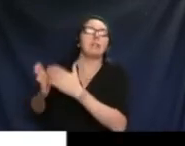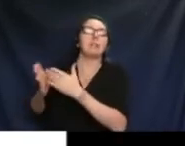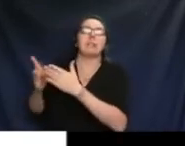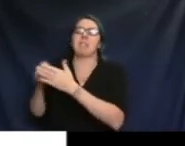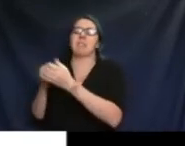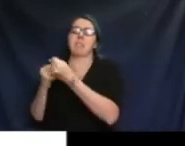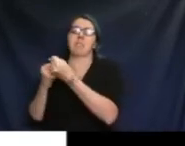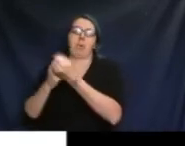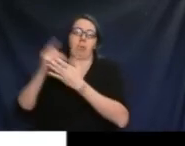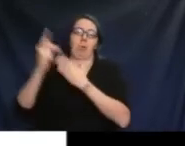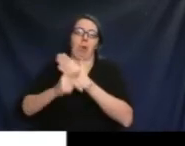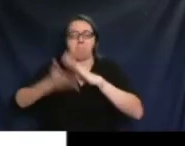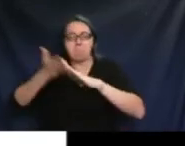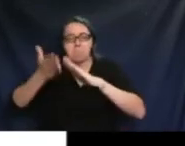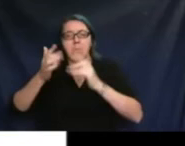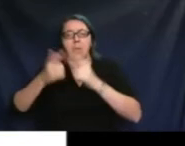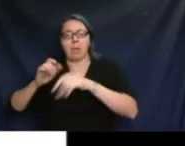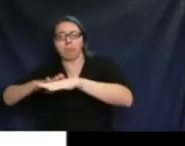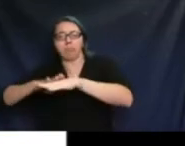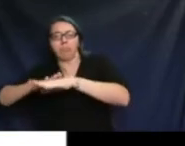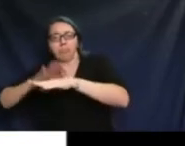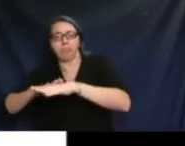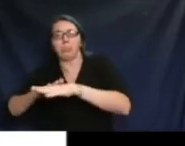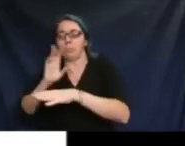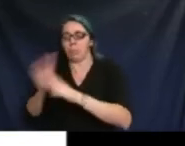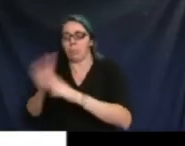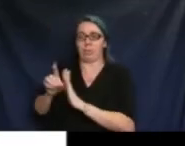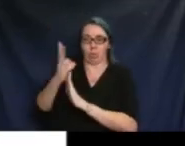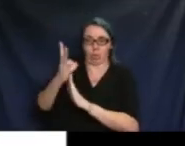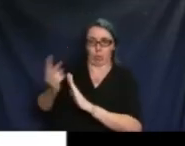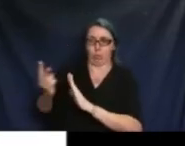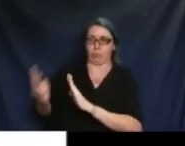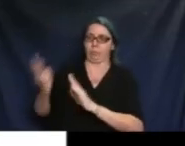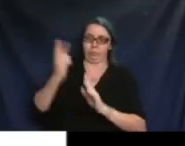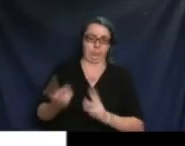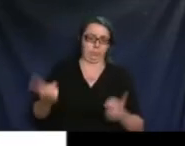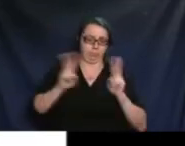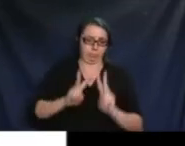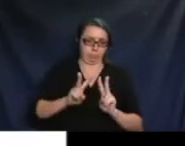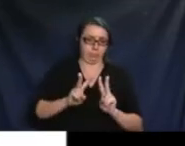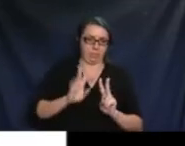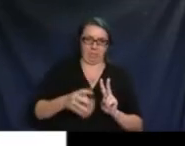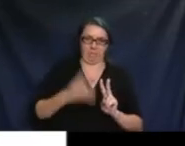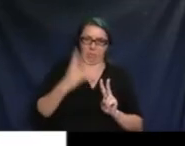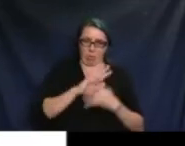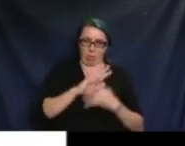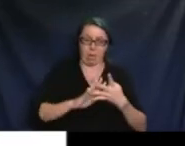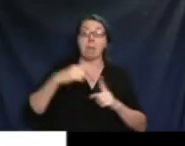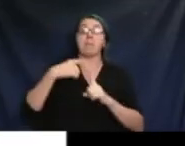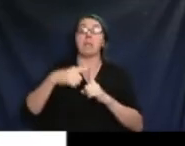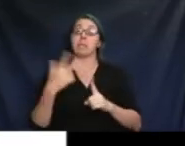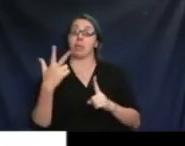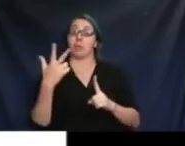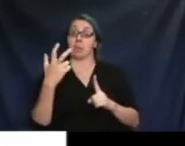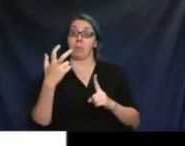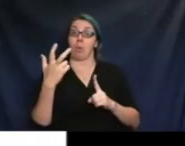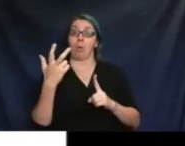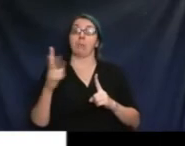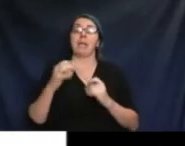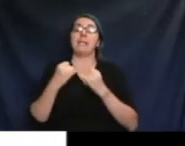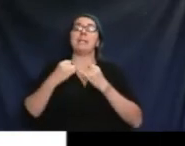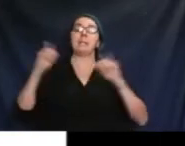be 3 completely independent professionals that are arts professionals that are